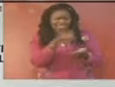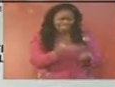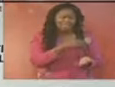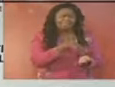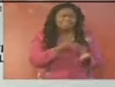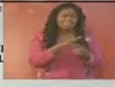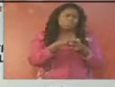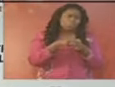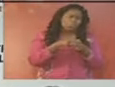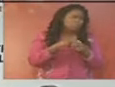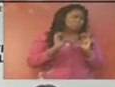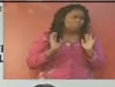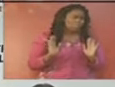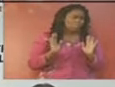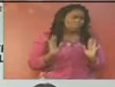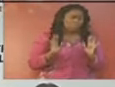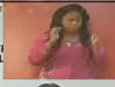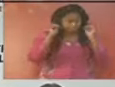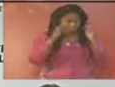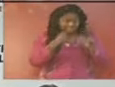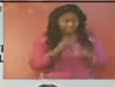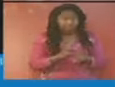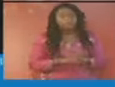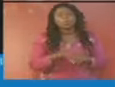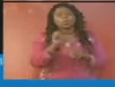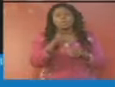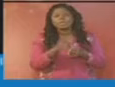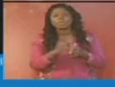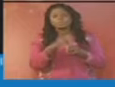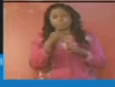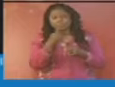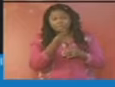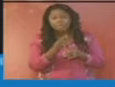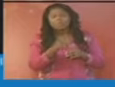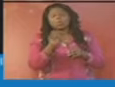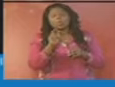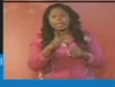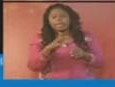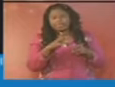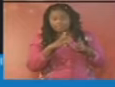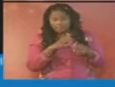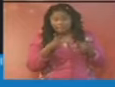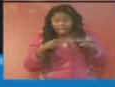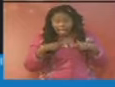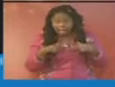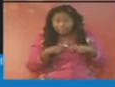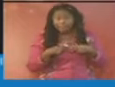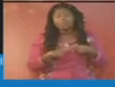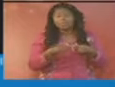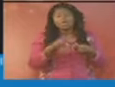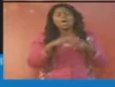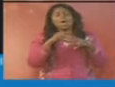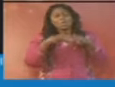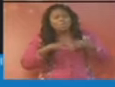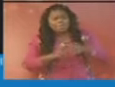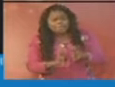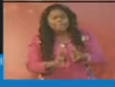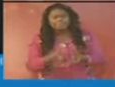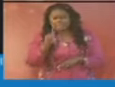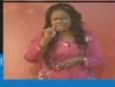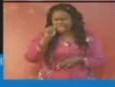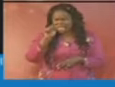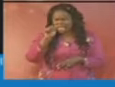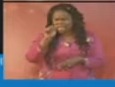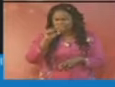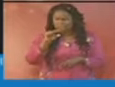About the tagging system that the Prime Minister spoke about. I just wanted to find out what is the latest about that, when